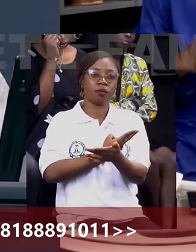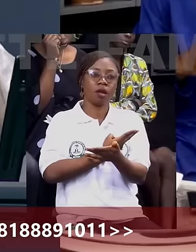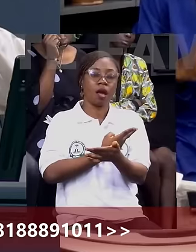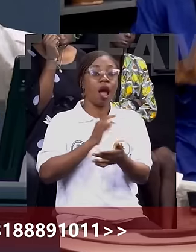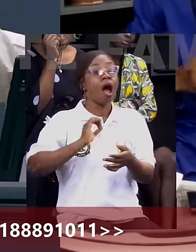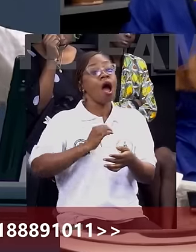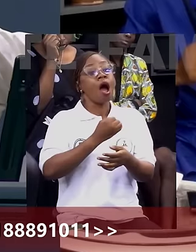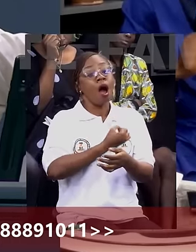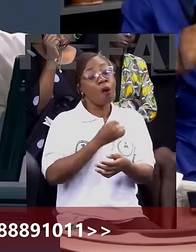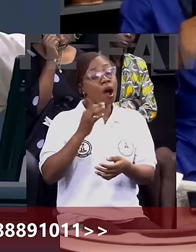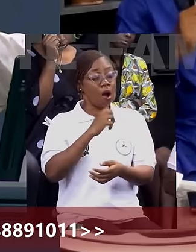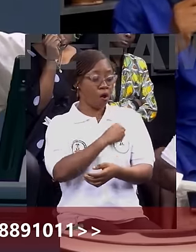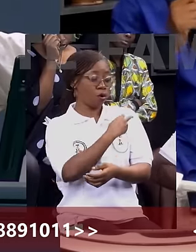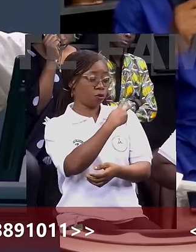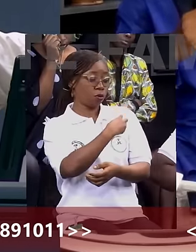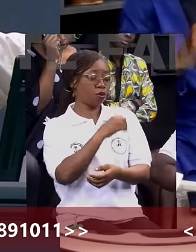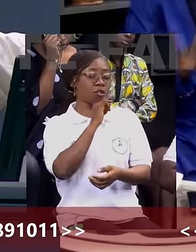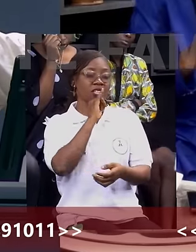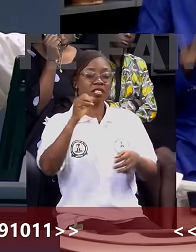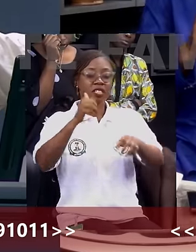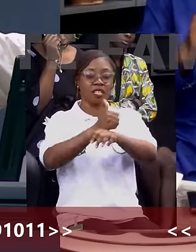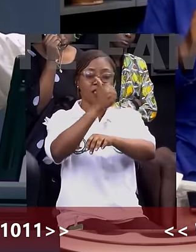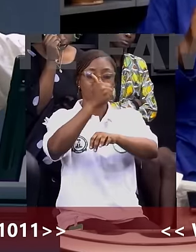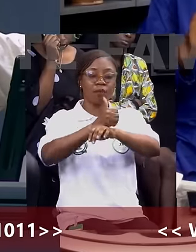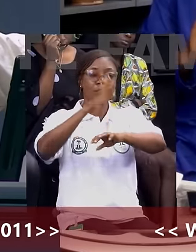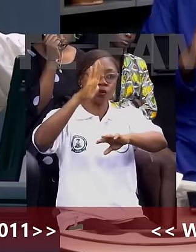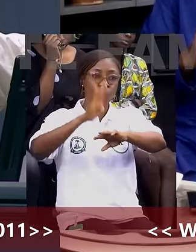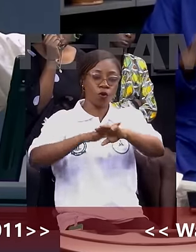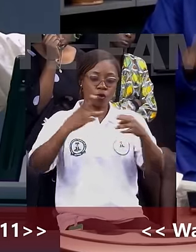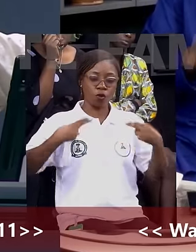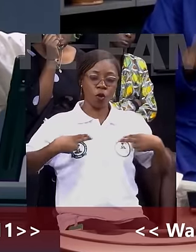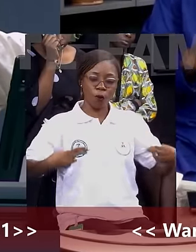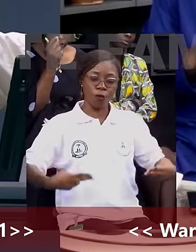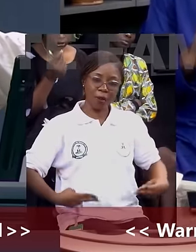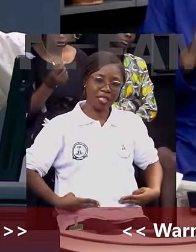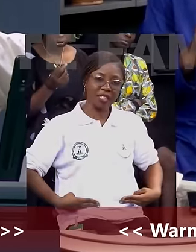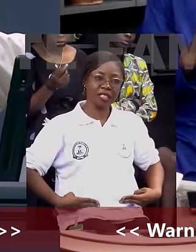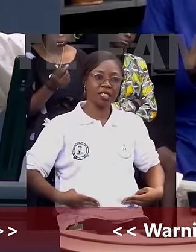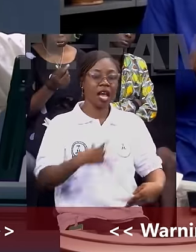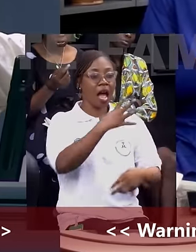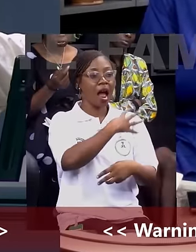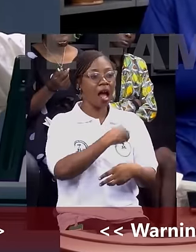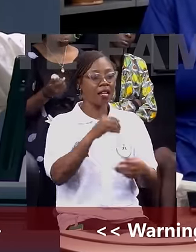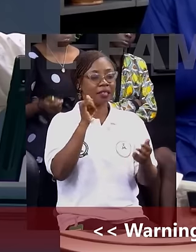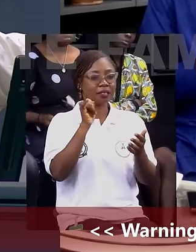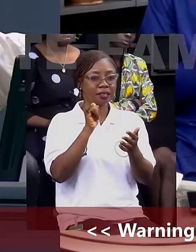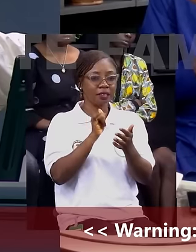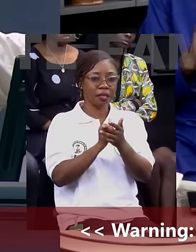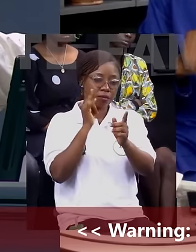our Alliance Hospital is established upon humanity. And that fact